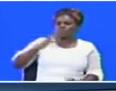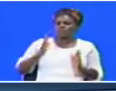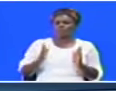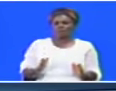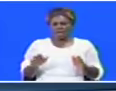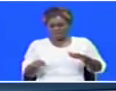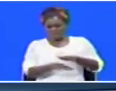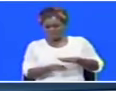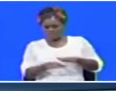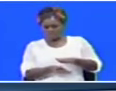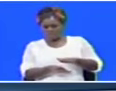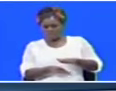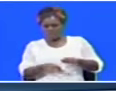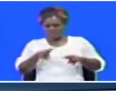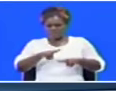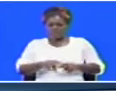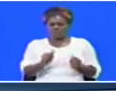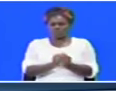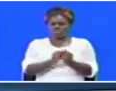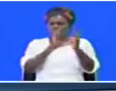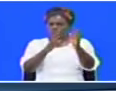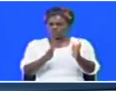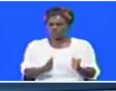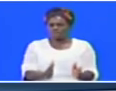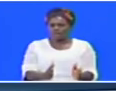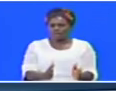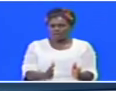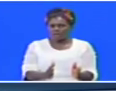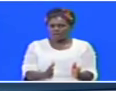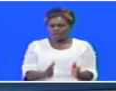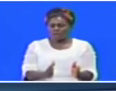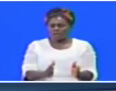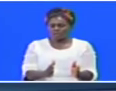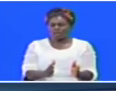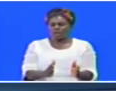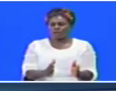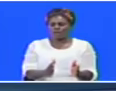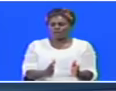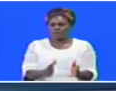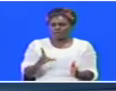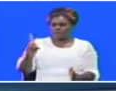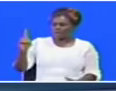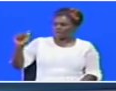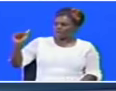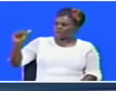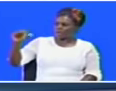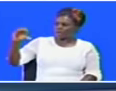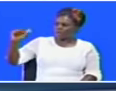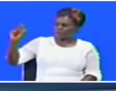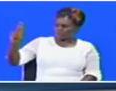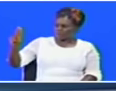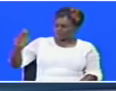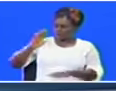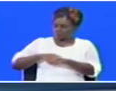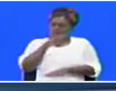Laboso is sitting down with your senior political affairs reporter, Duncan Khaemba. Duncan, if you can hear me,